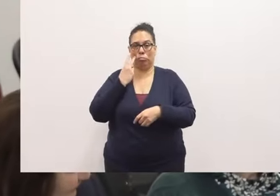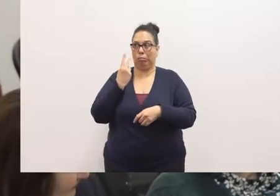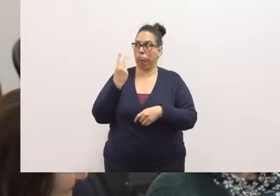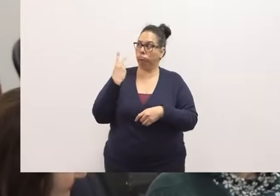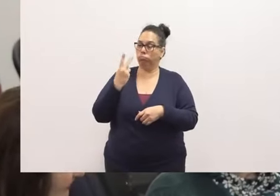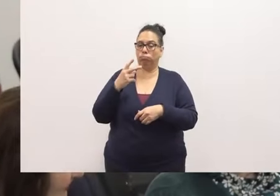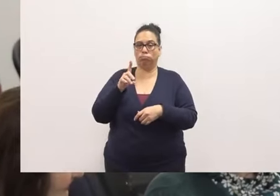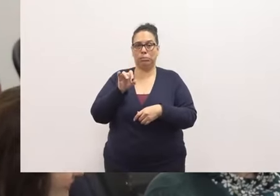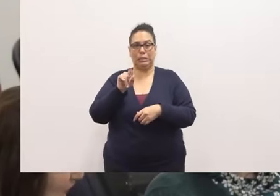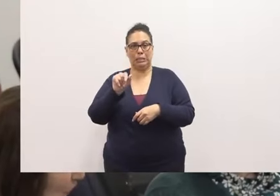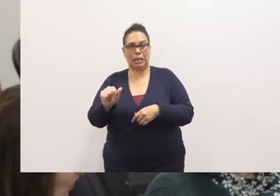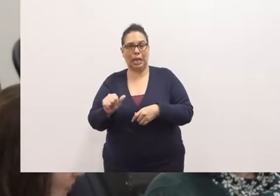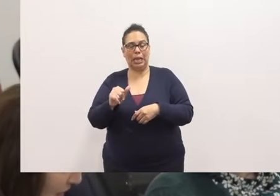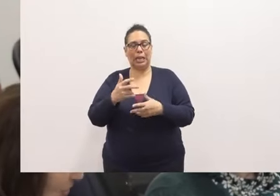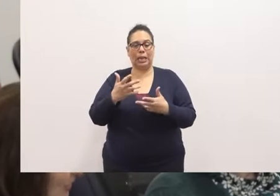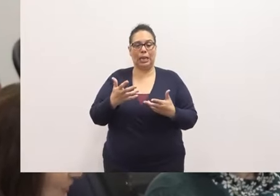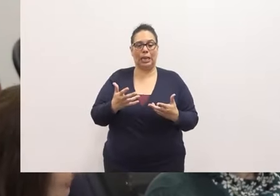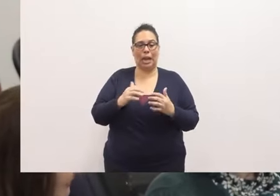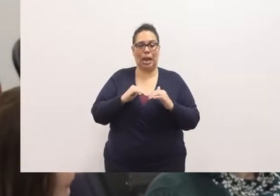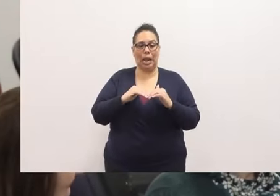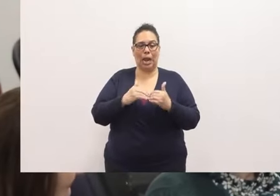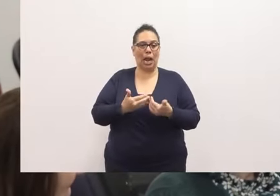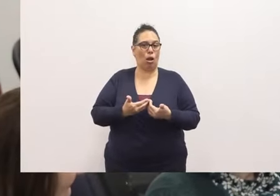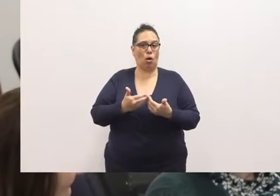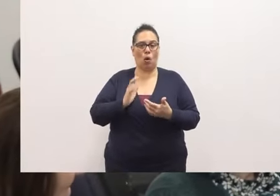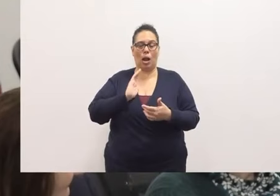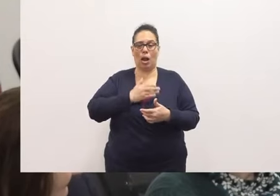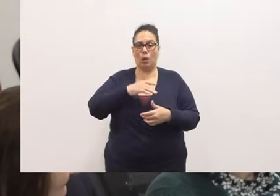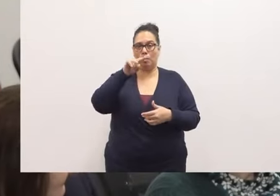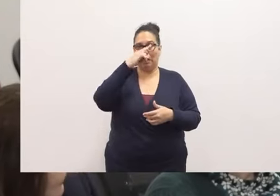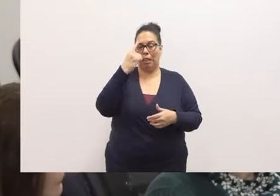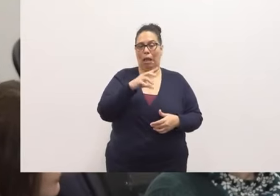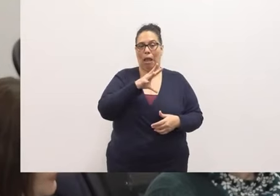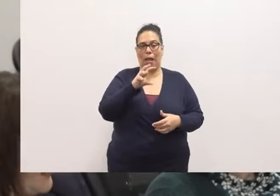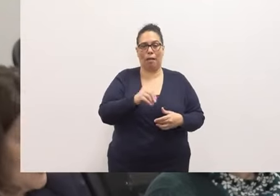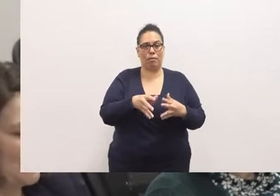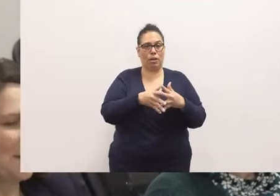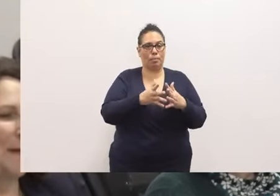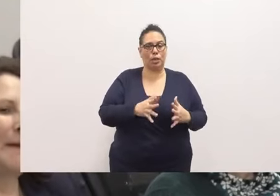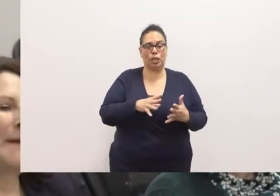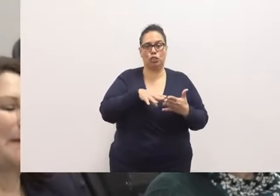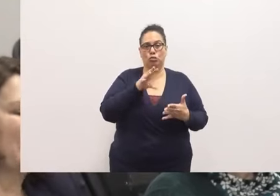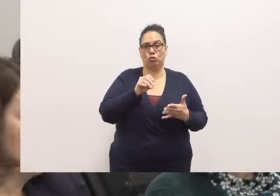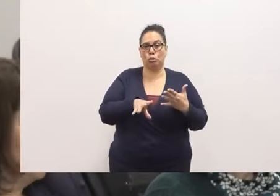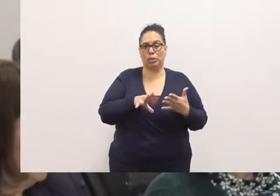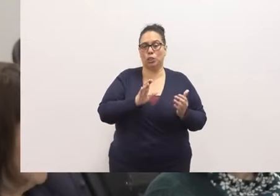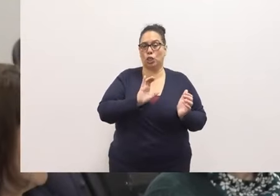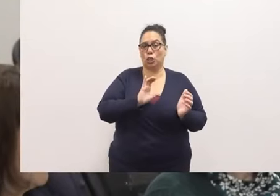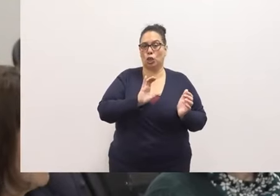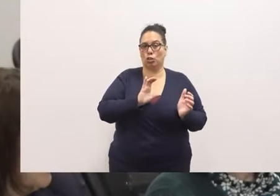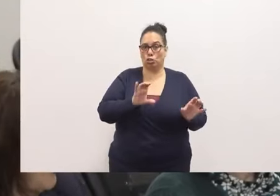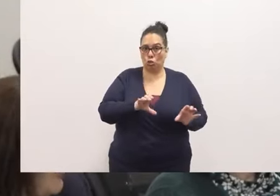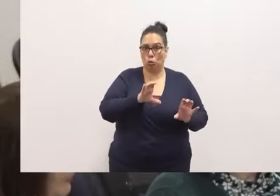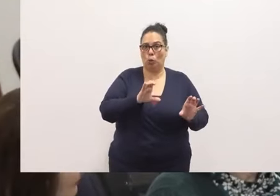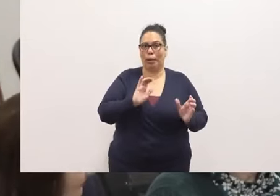and reflection around how our Black African American students are doing as compared to